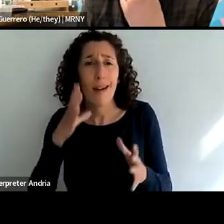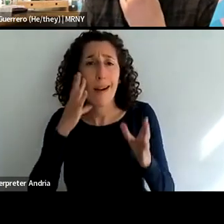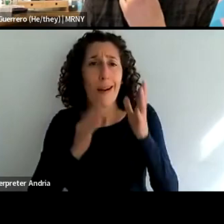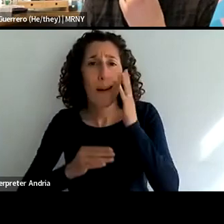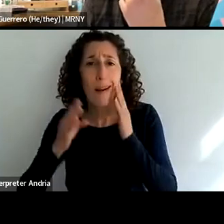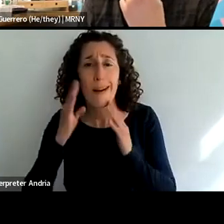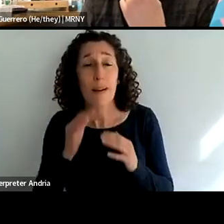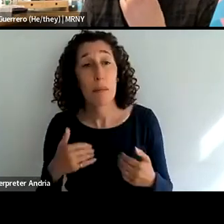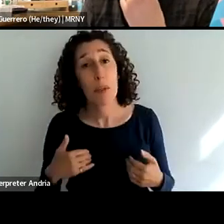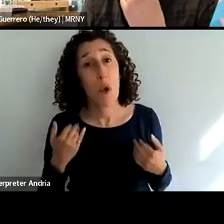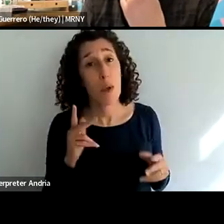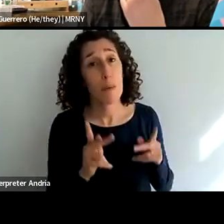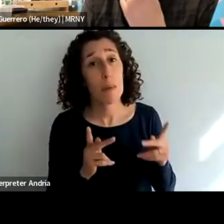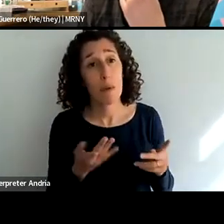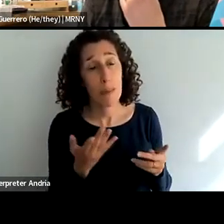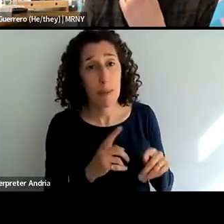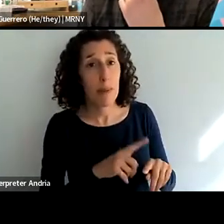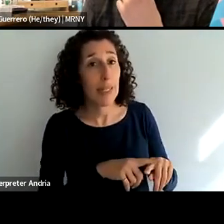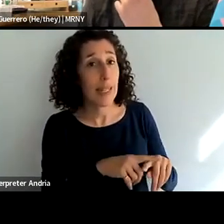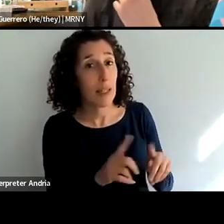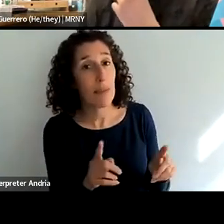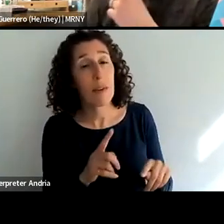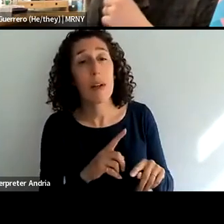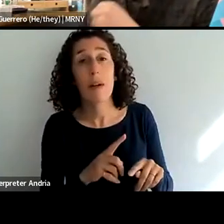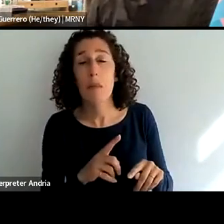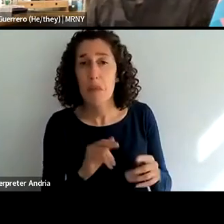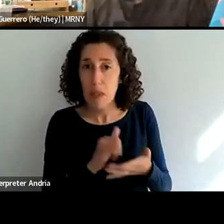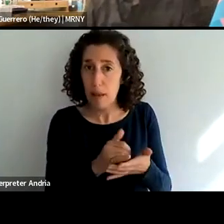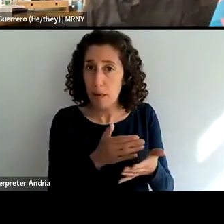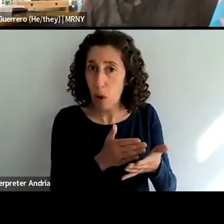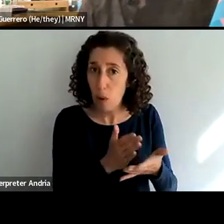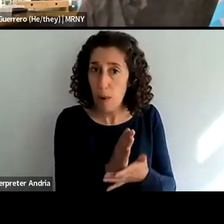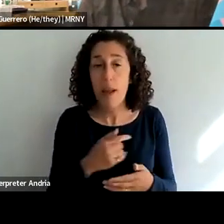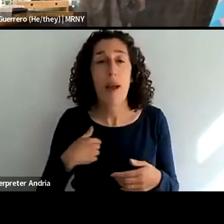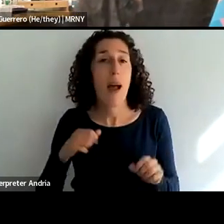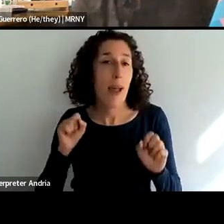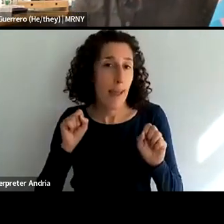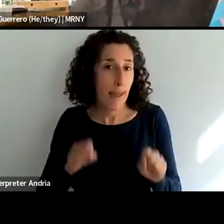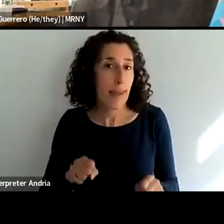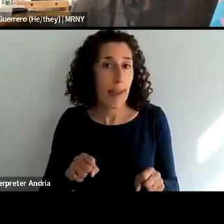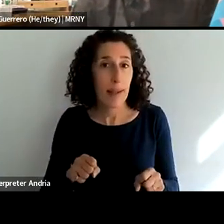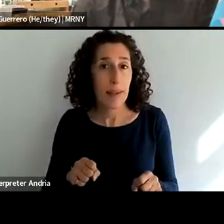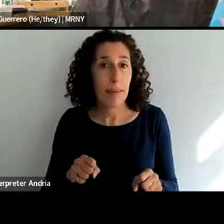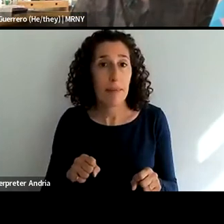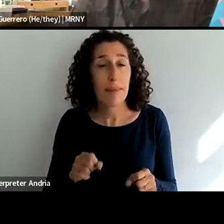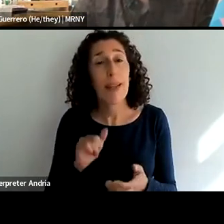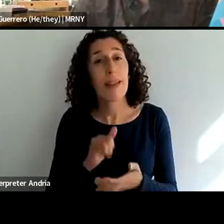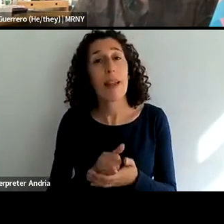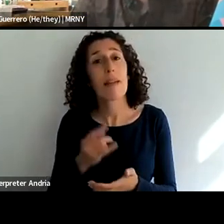here, so that's part of what this day is about to me. So, thanks.